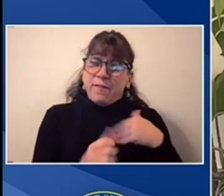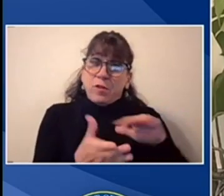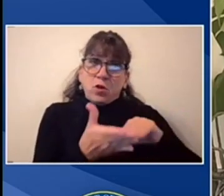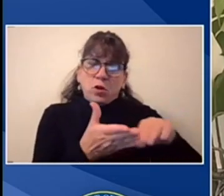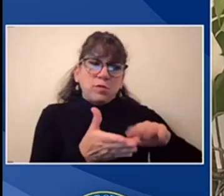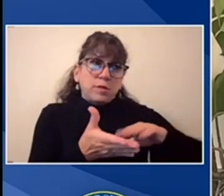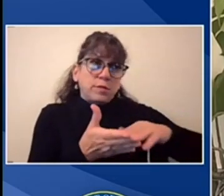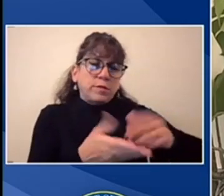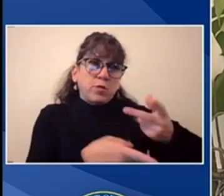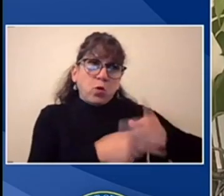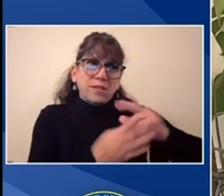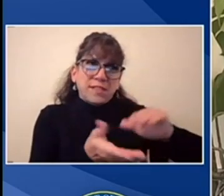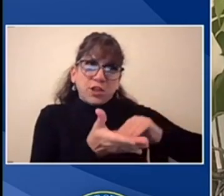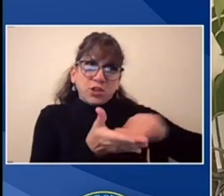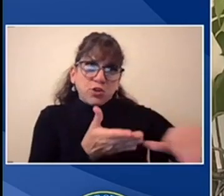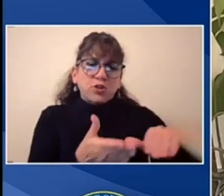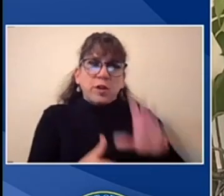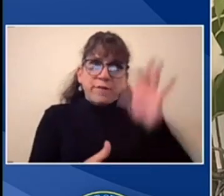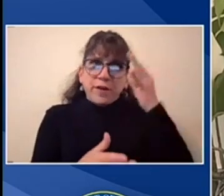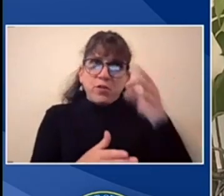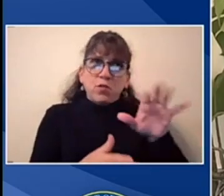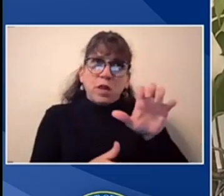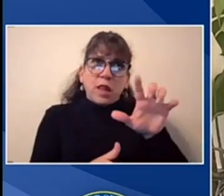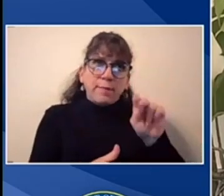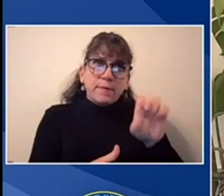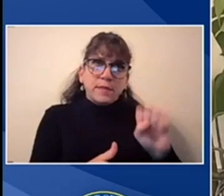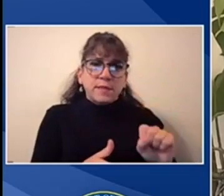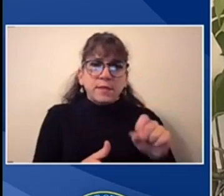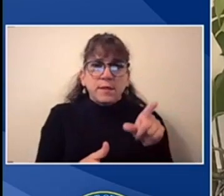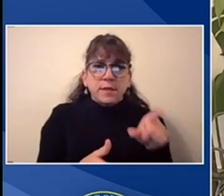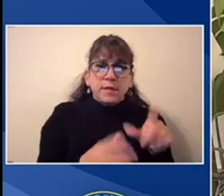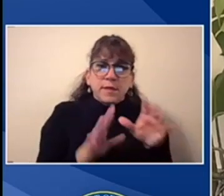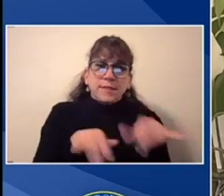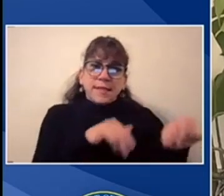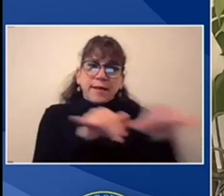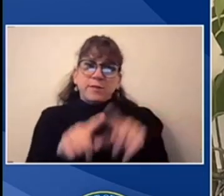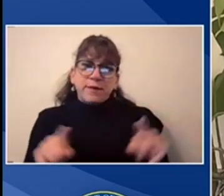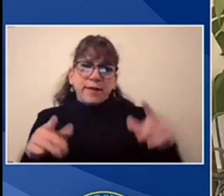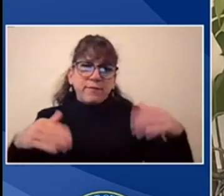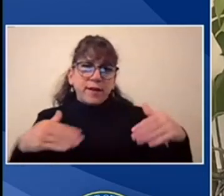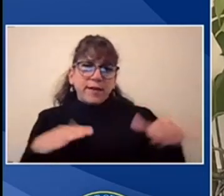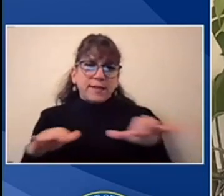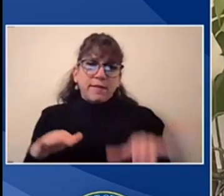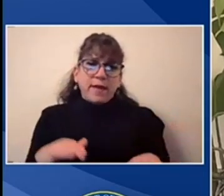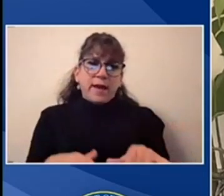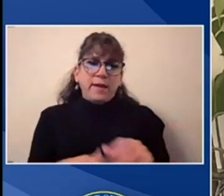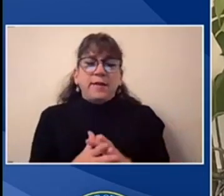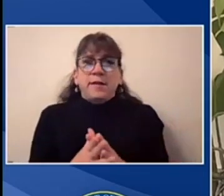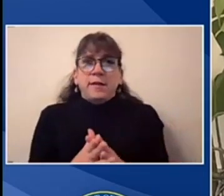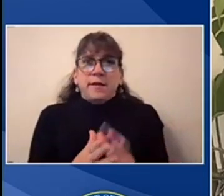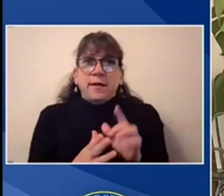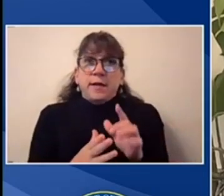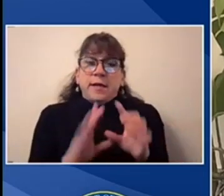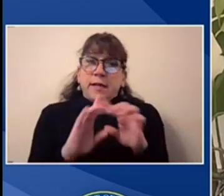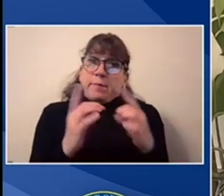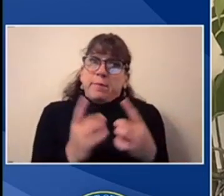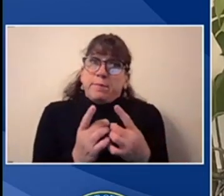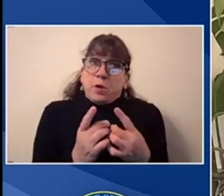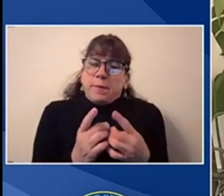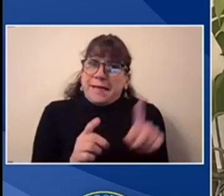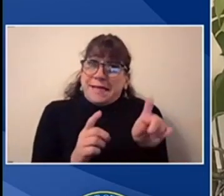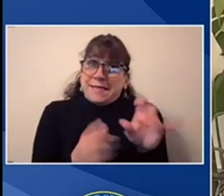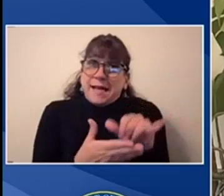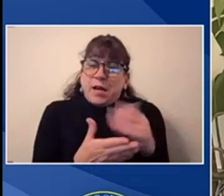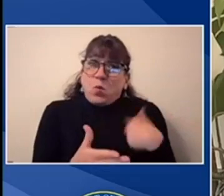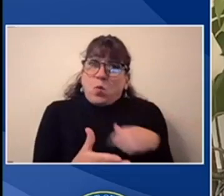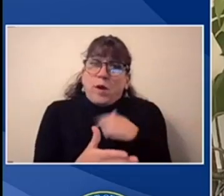federal claims collection standards, yet the department hasn't done so to date. And so to the extent that the department needs it, we will be